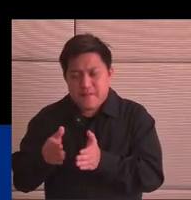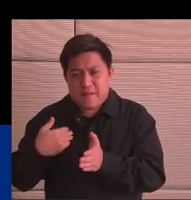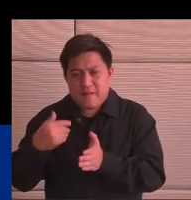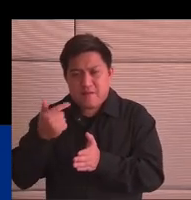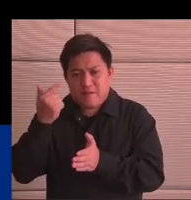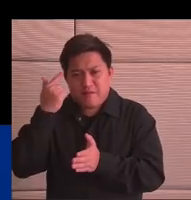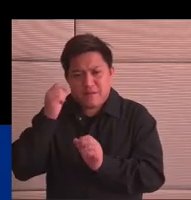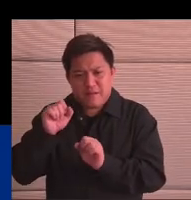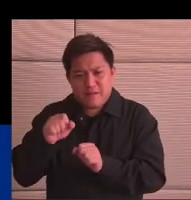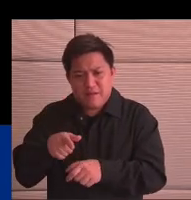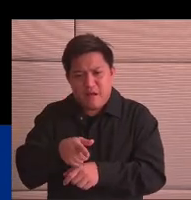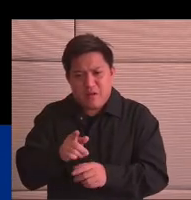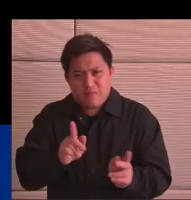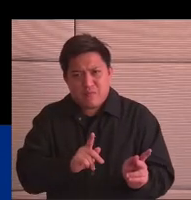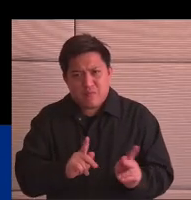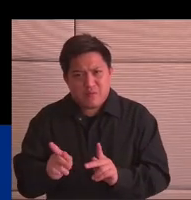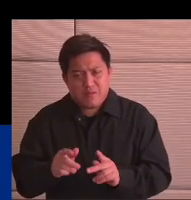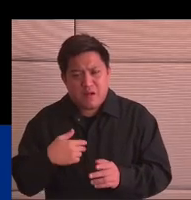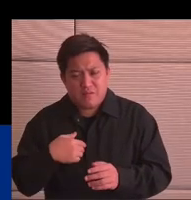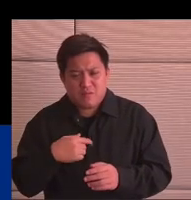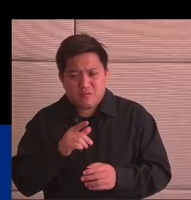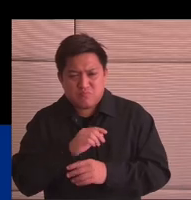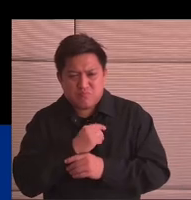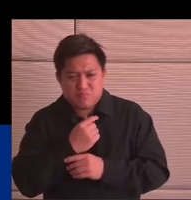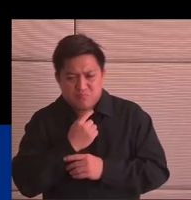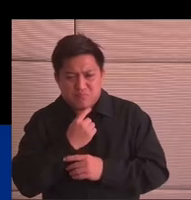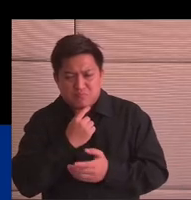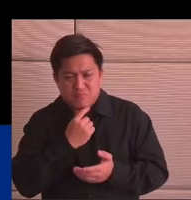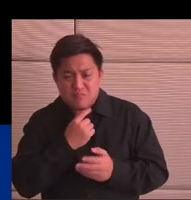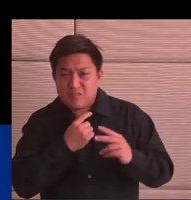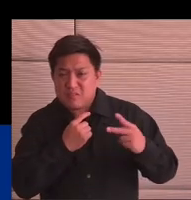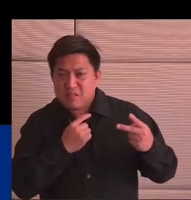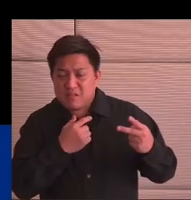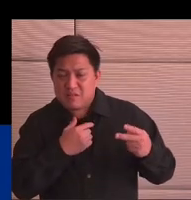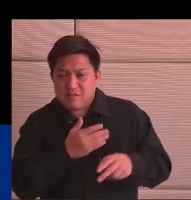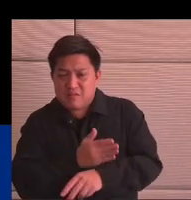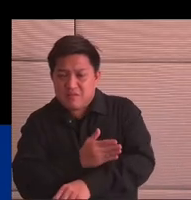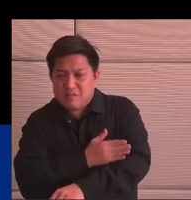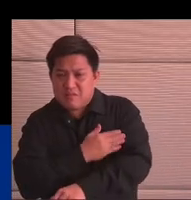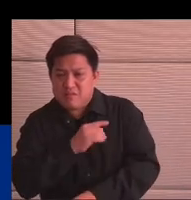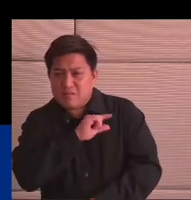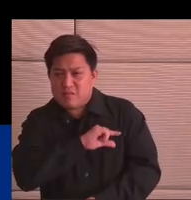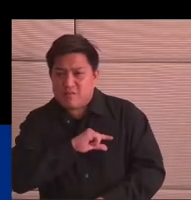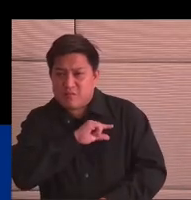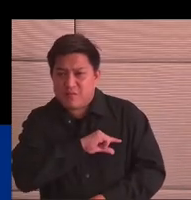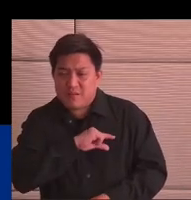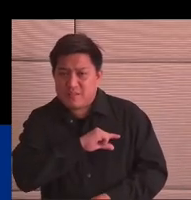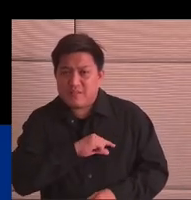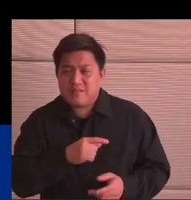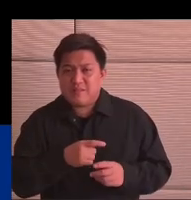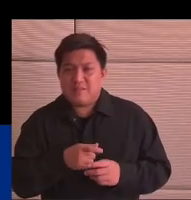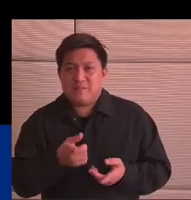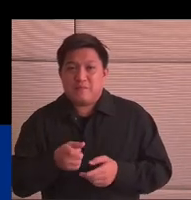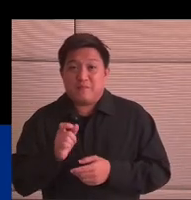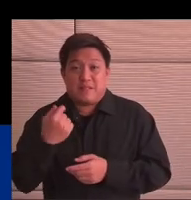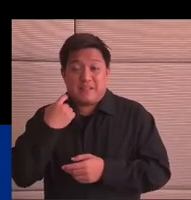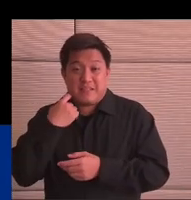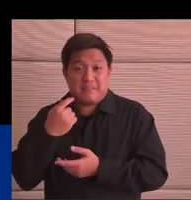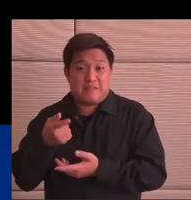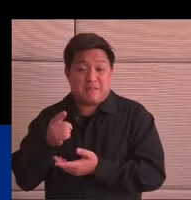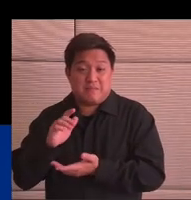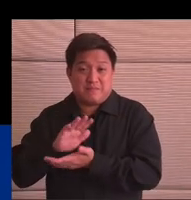government should be able to prepare precisely solicited bids. Second, enhance the quality, and this came from Dr. Vallecindi's